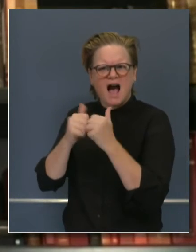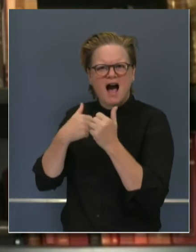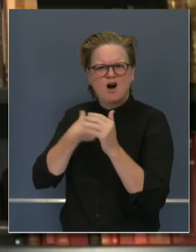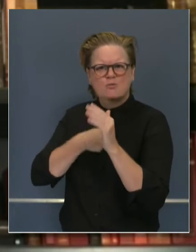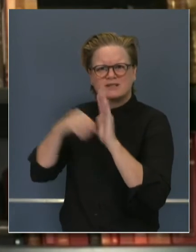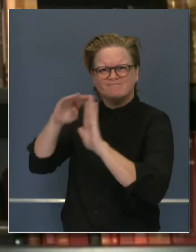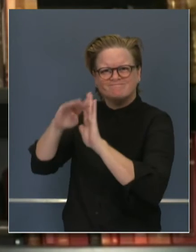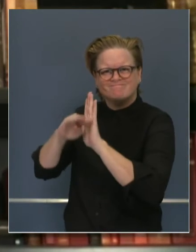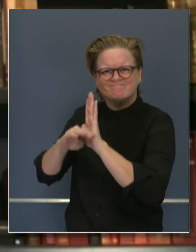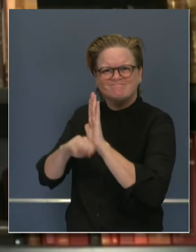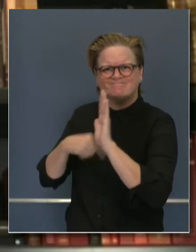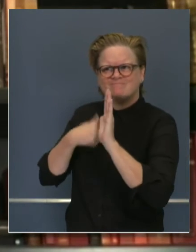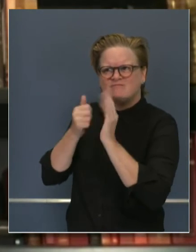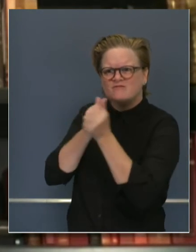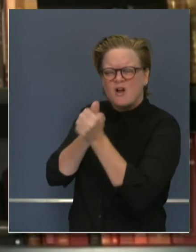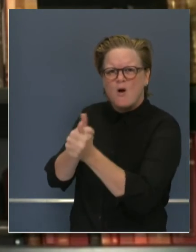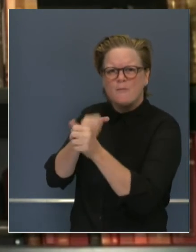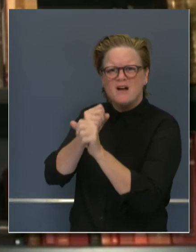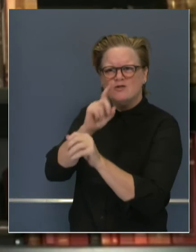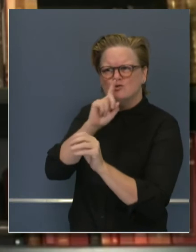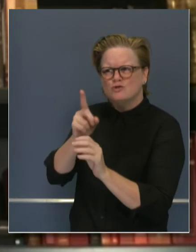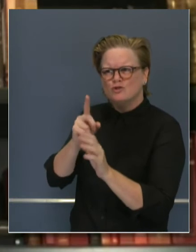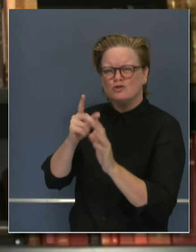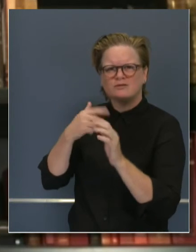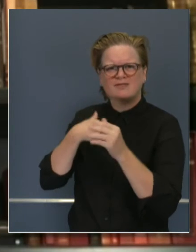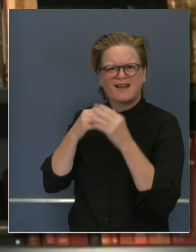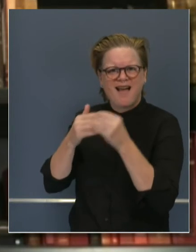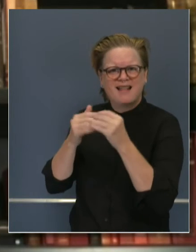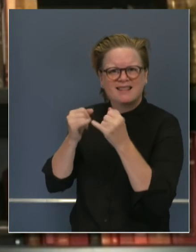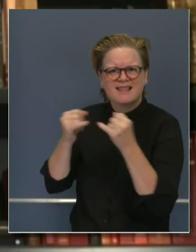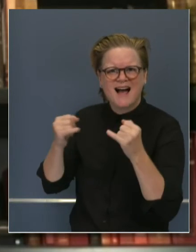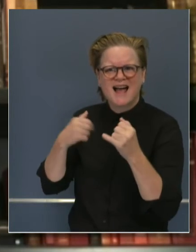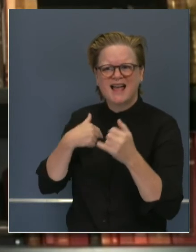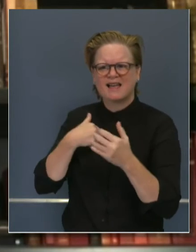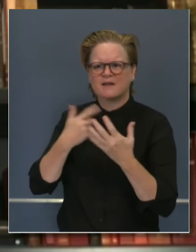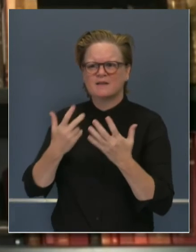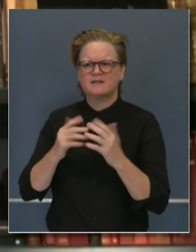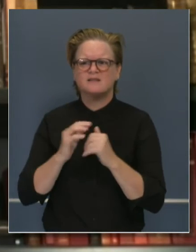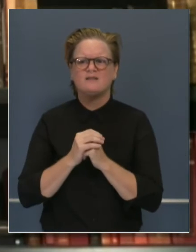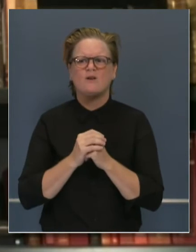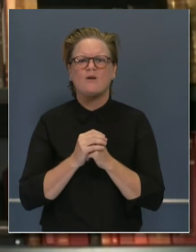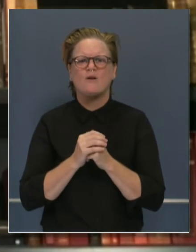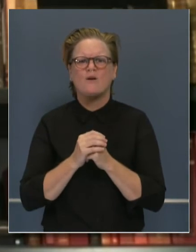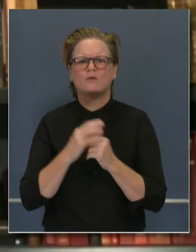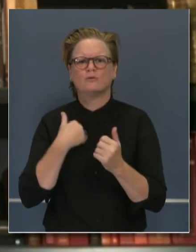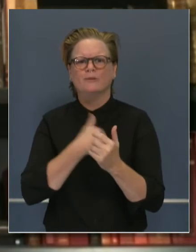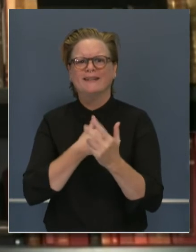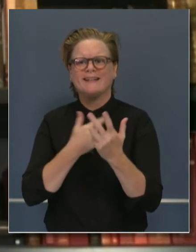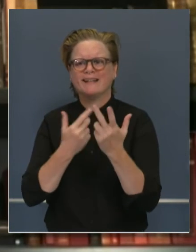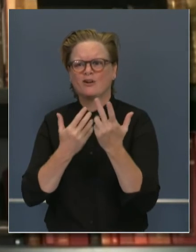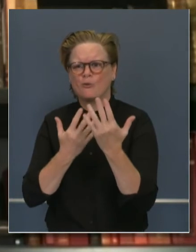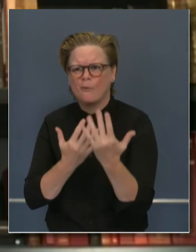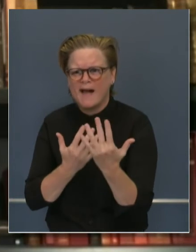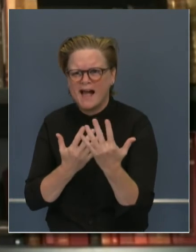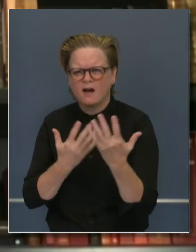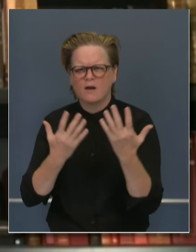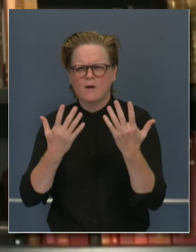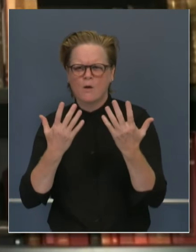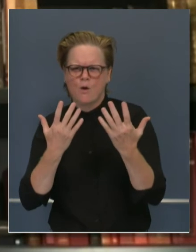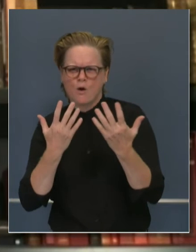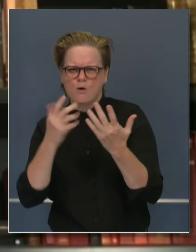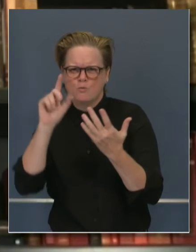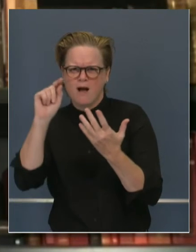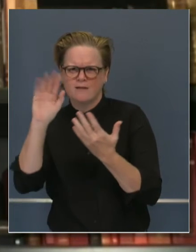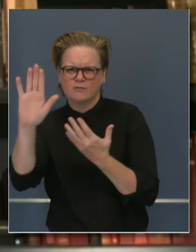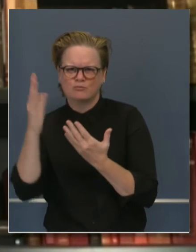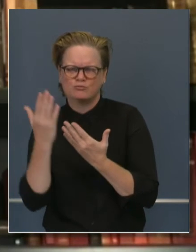chose to wait based upon the review, or rather based upon the recommendation of